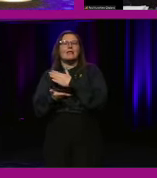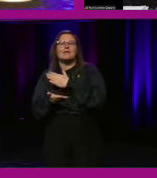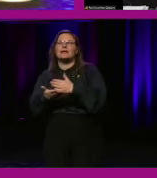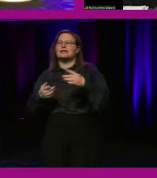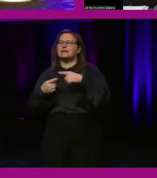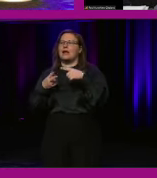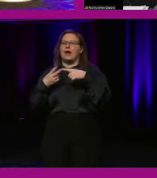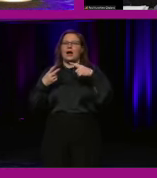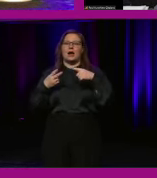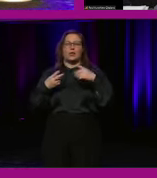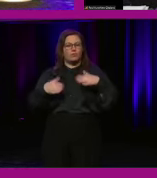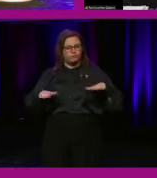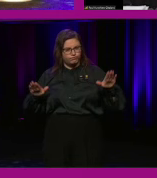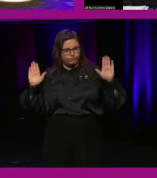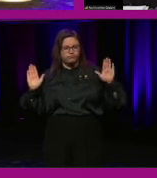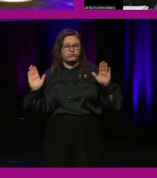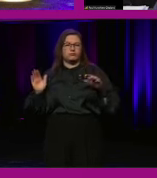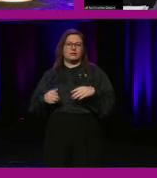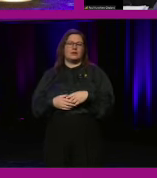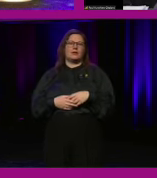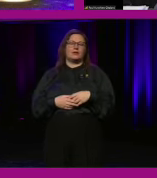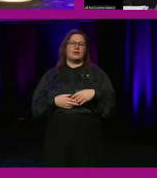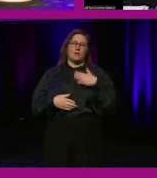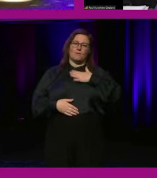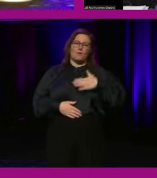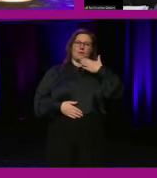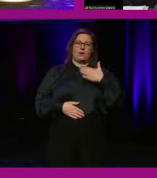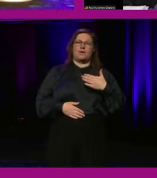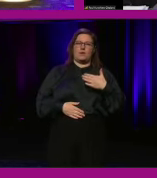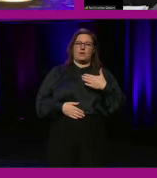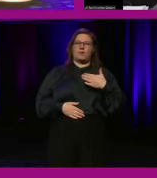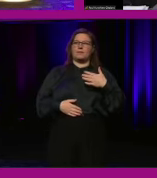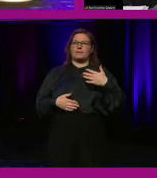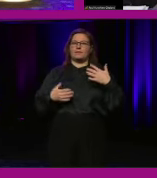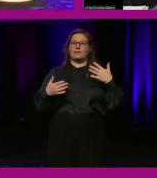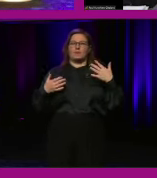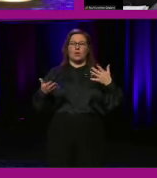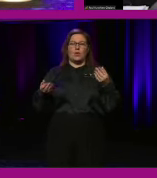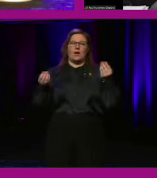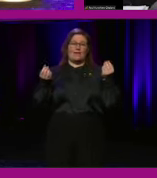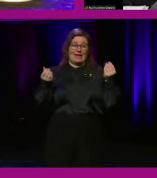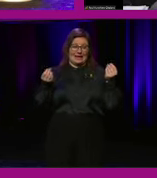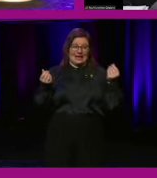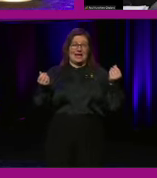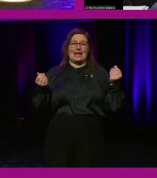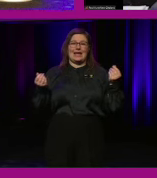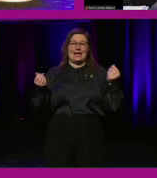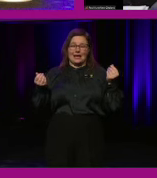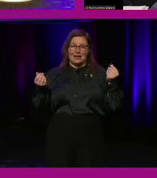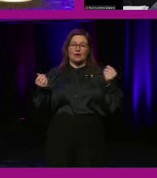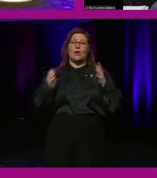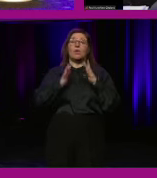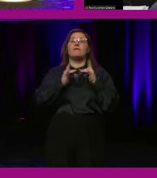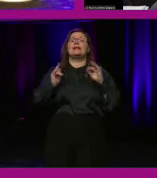and decency and well-being and equality and